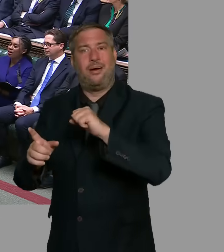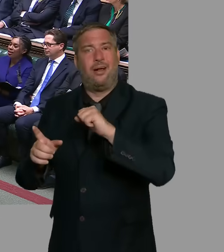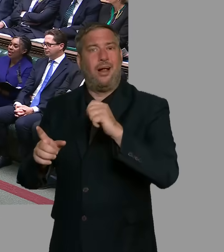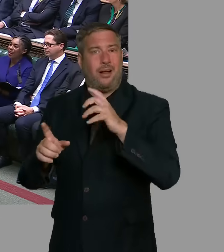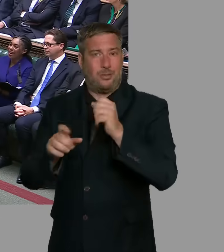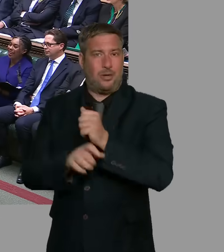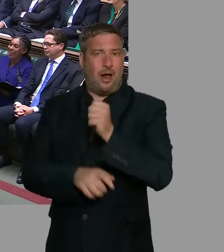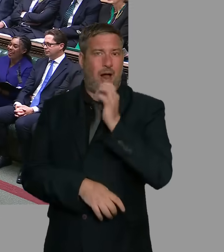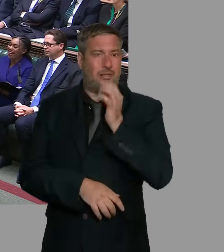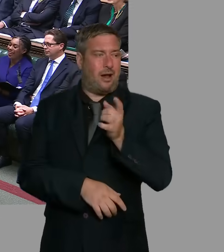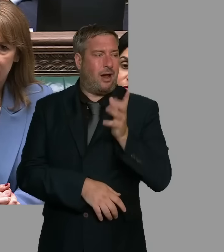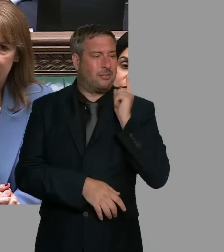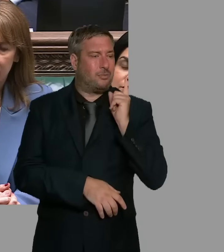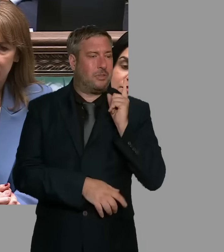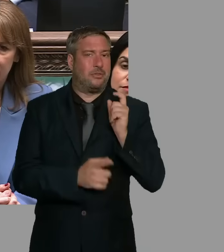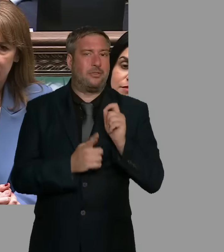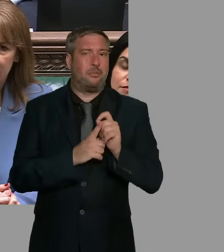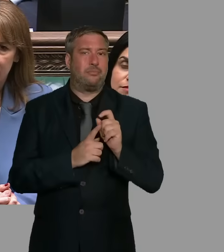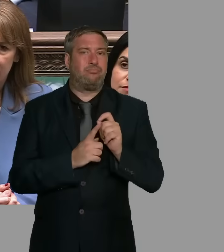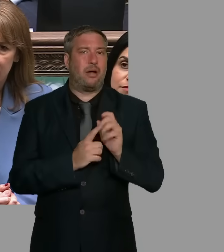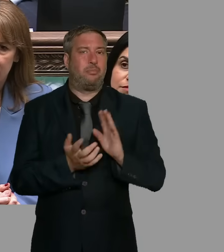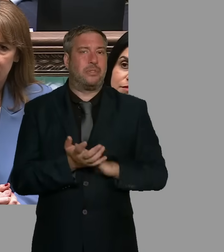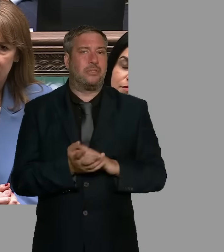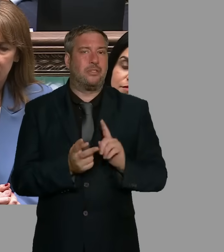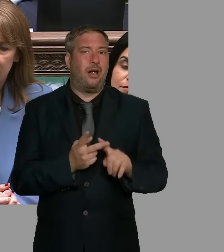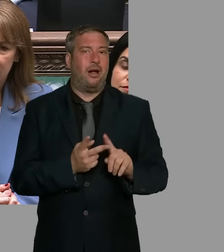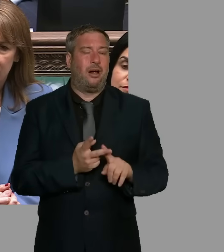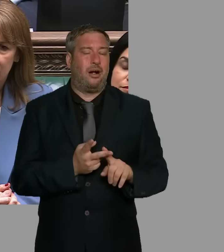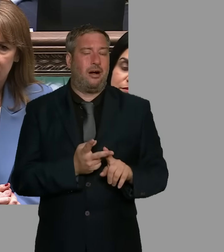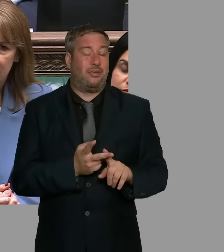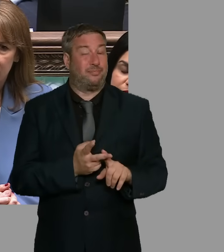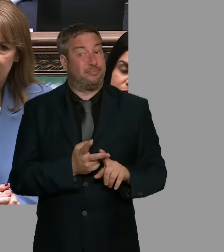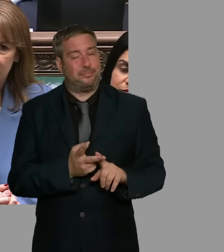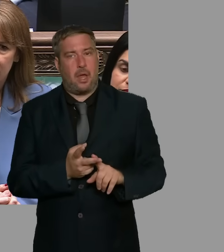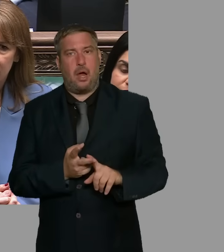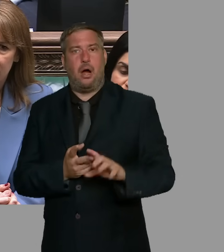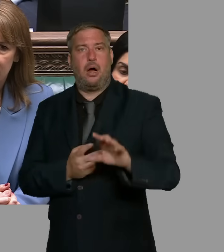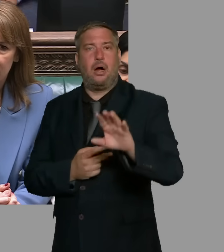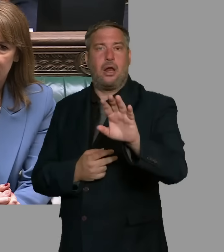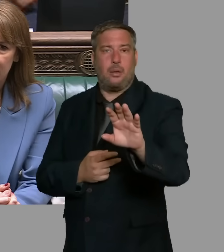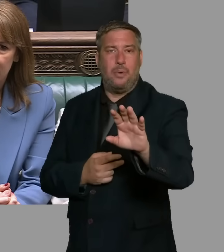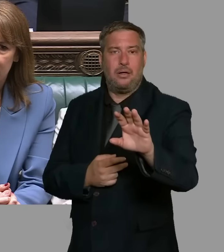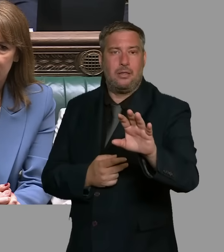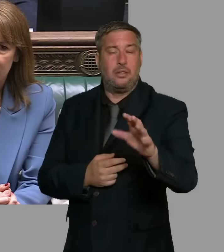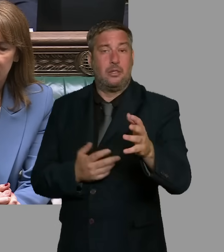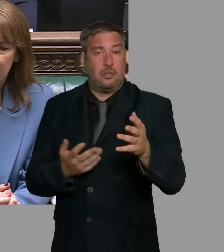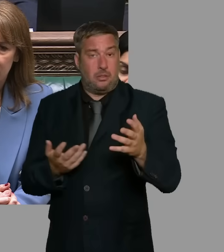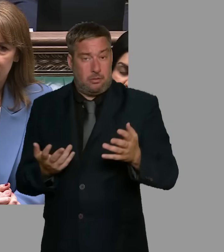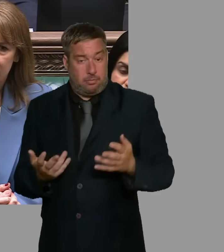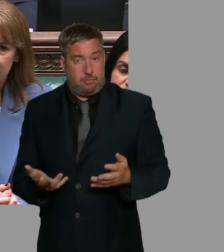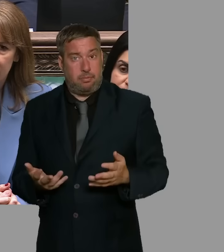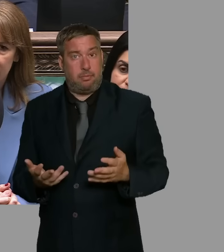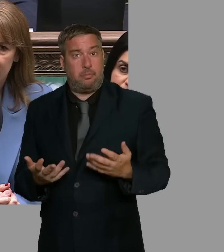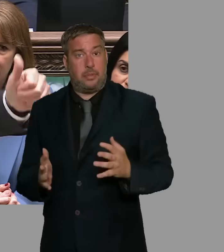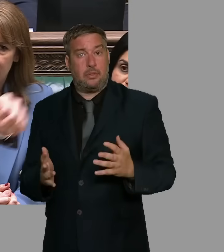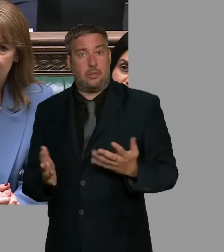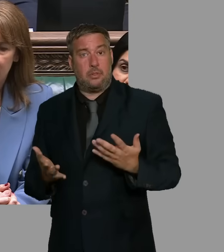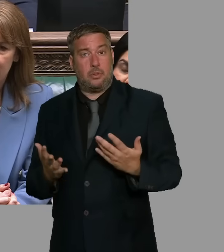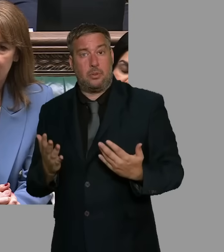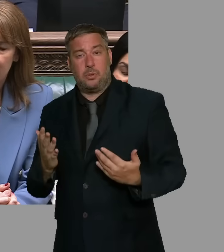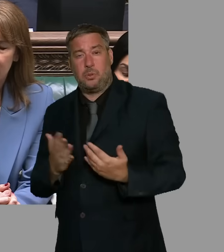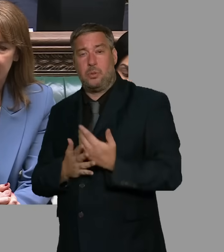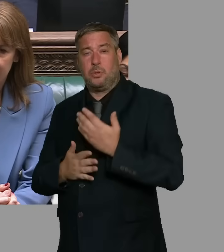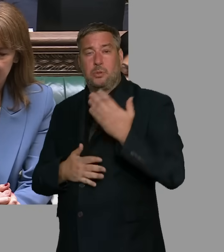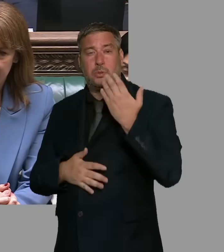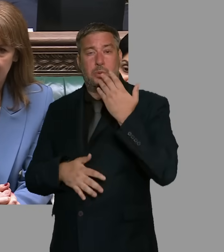new schools-based nursery. On Monday, we had the Defence Industrial Strategy. On Tuesday, we published NHS league tables to push up